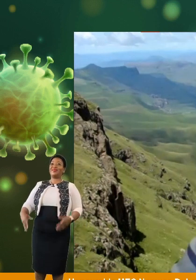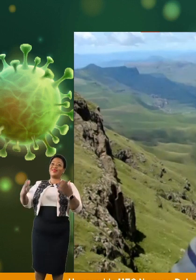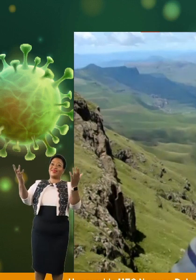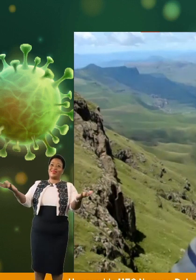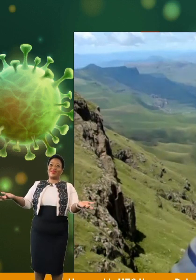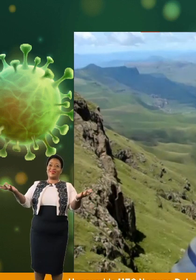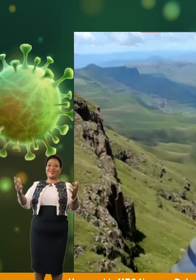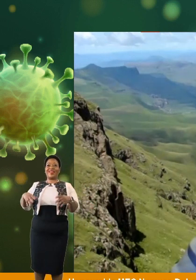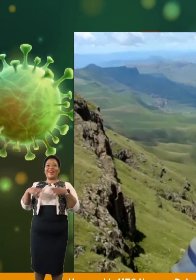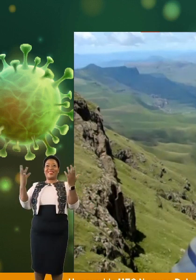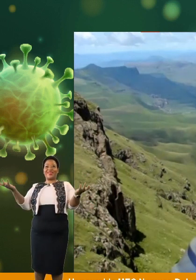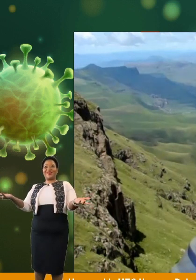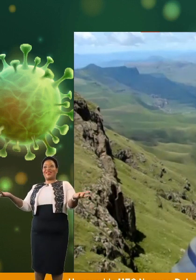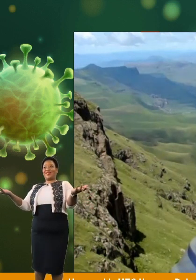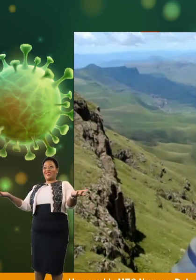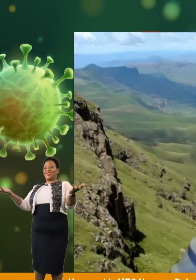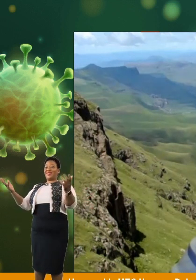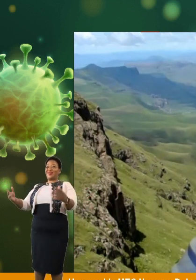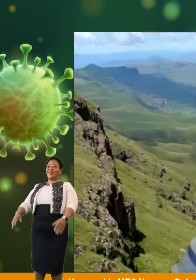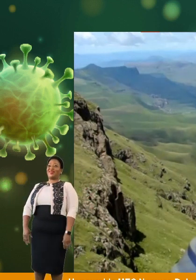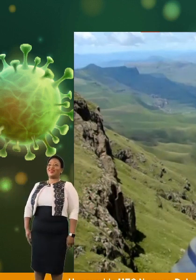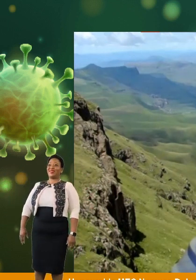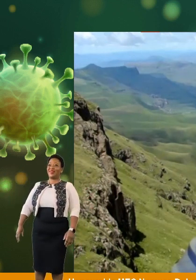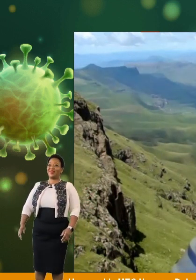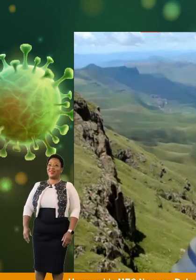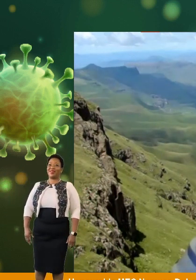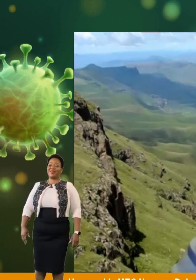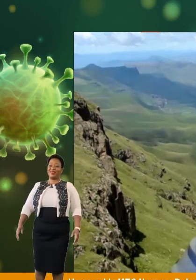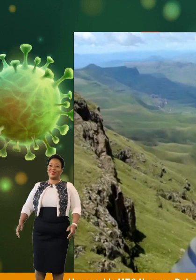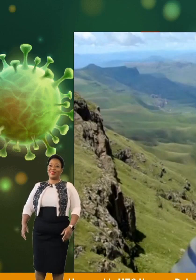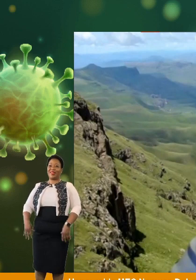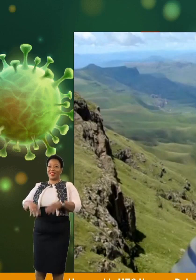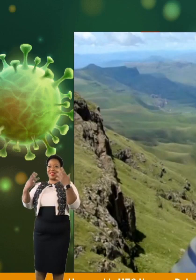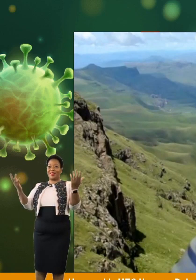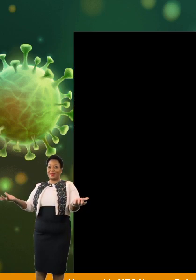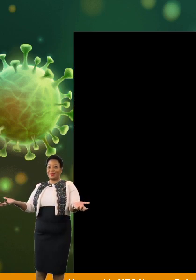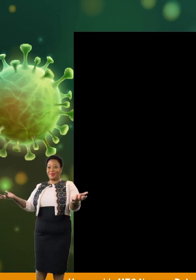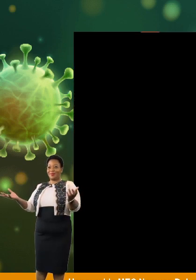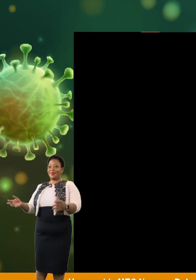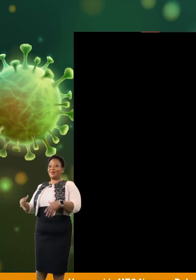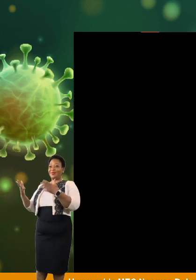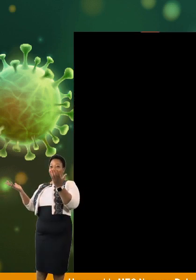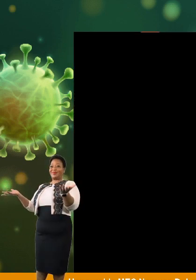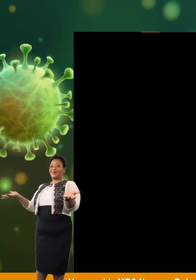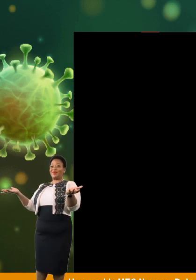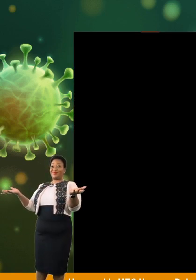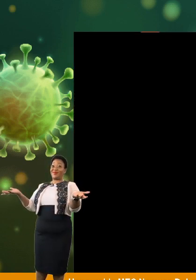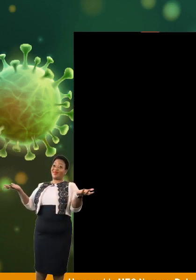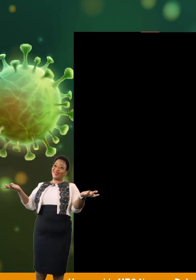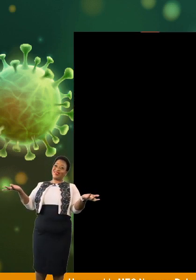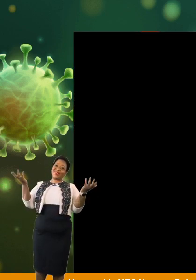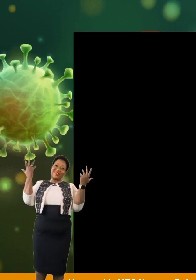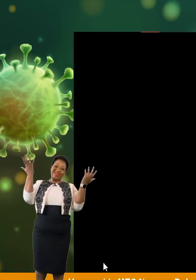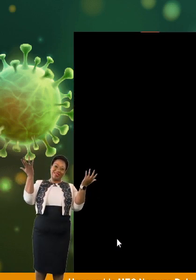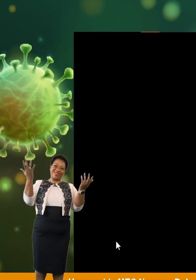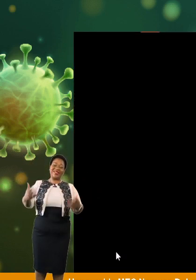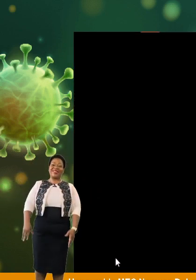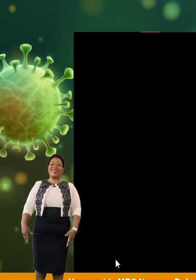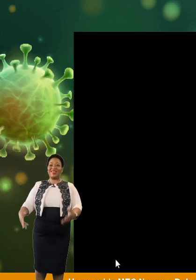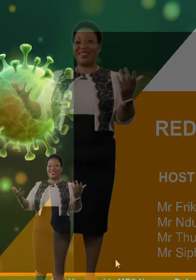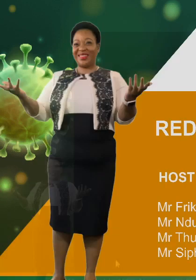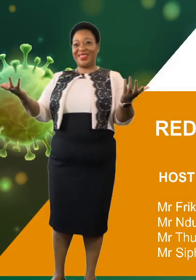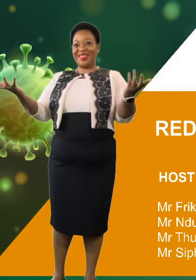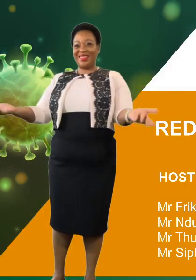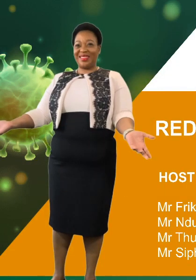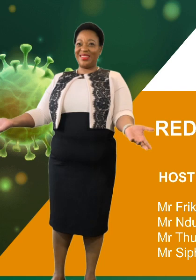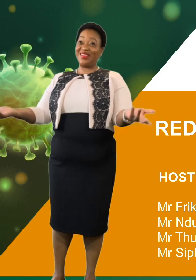the presentation. Friki will then take us through. At the end, we'll then do a Q&A in terms of and feedback